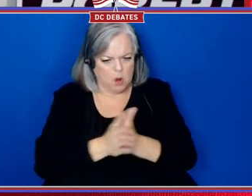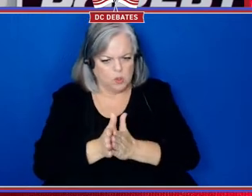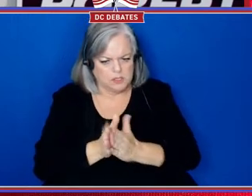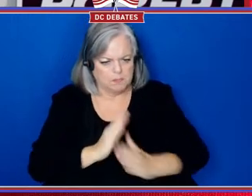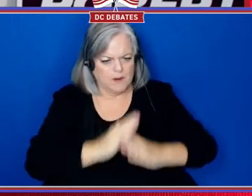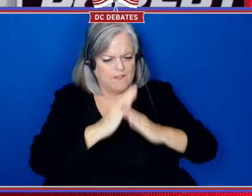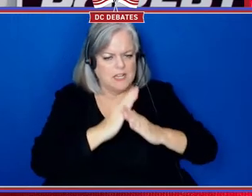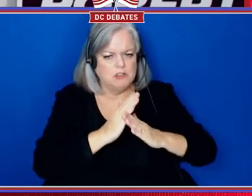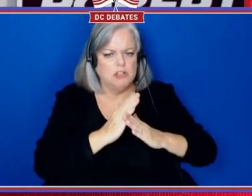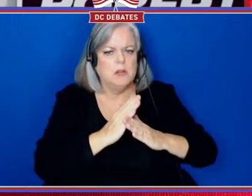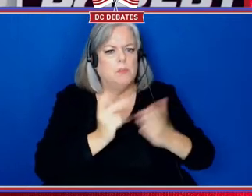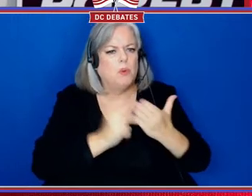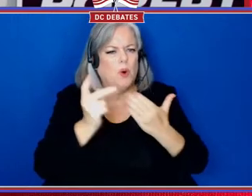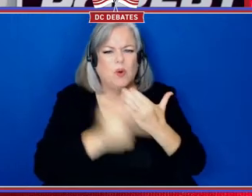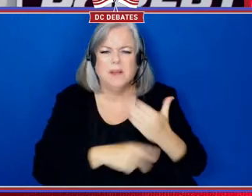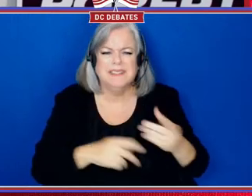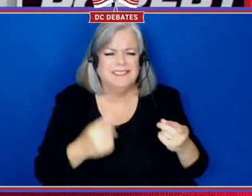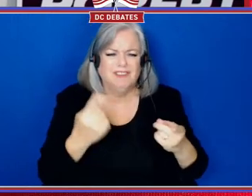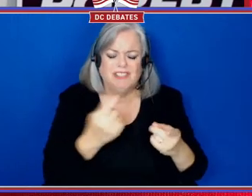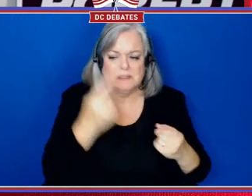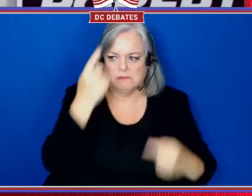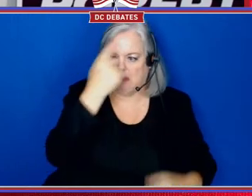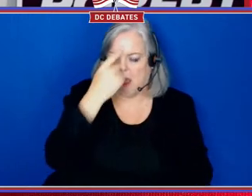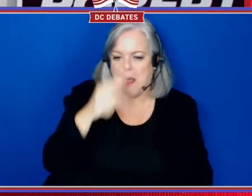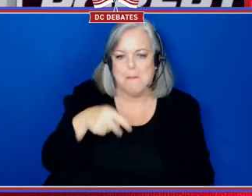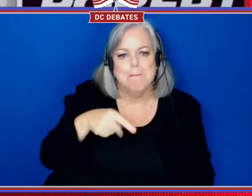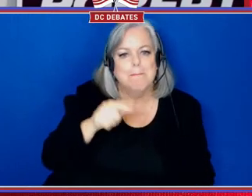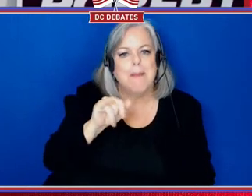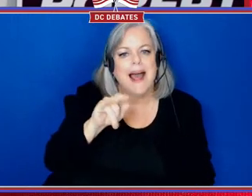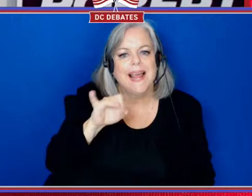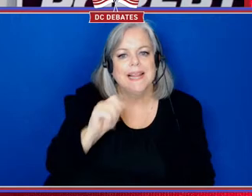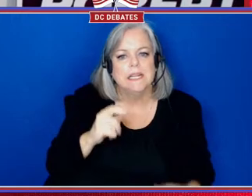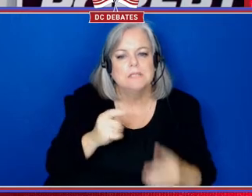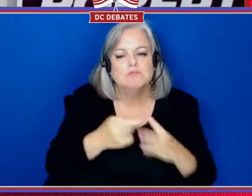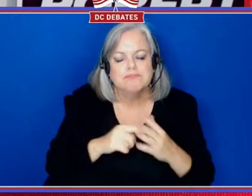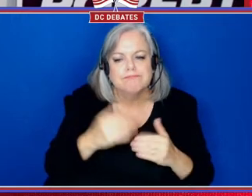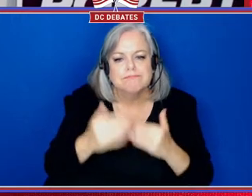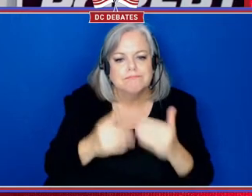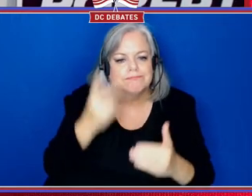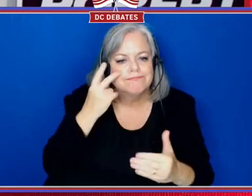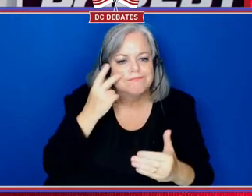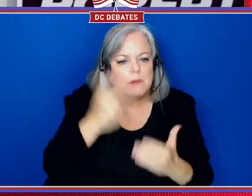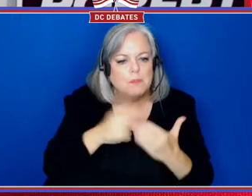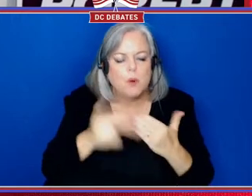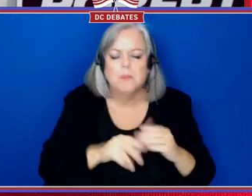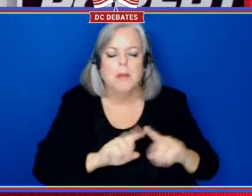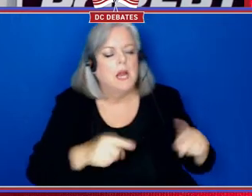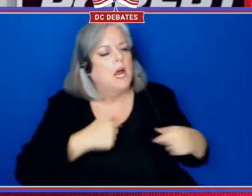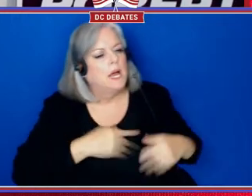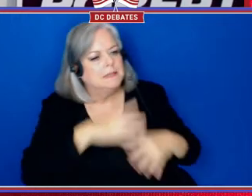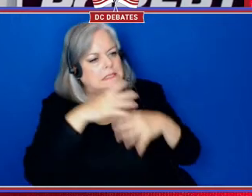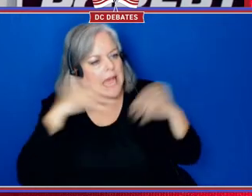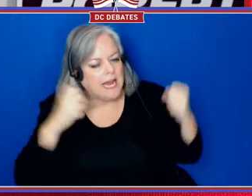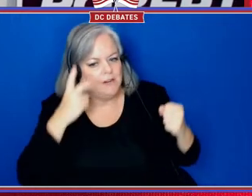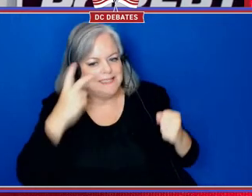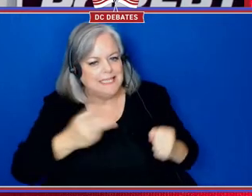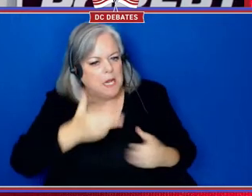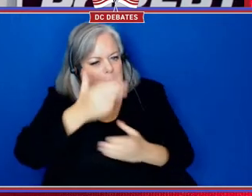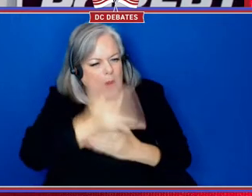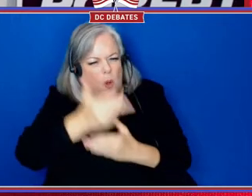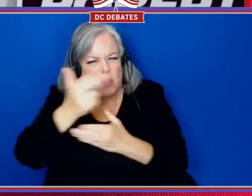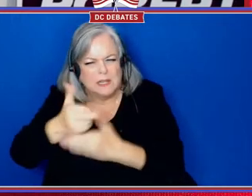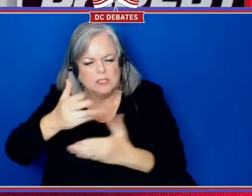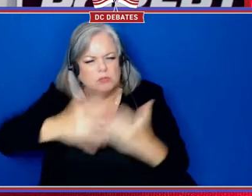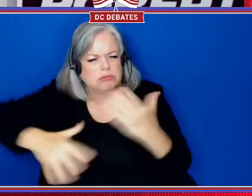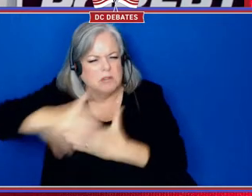I'm going to be serious about preventing violence, because I'm tired of seeing bullets flying across our city and having a mayor with the